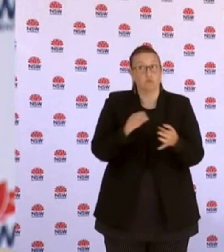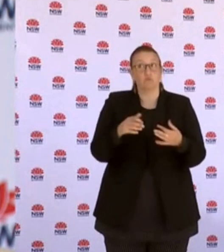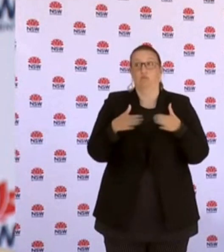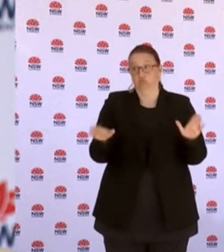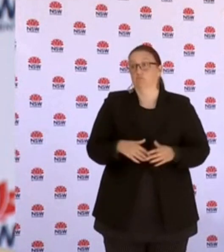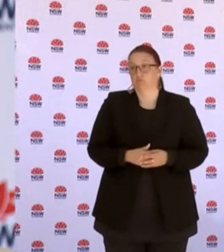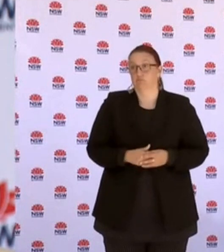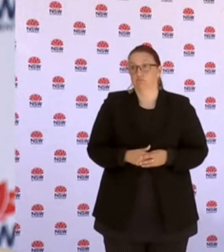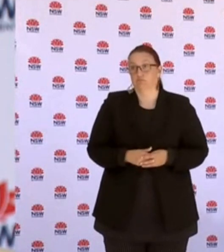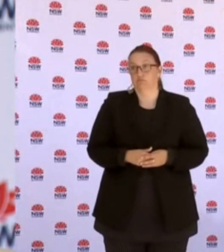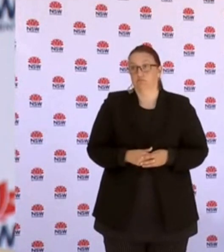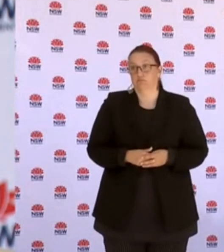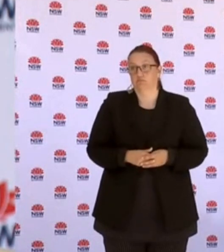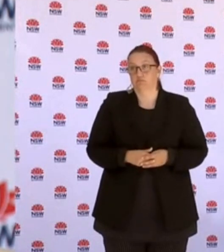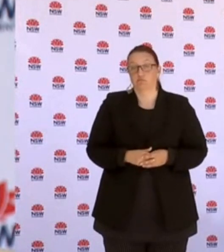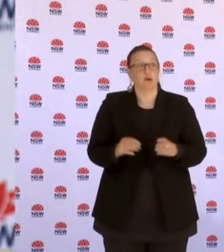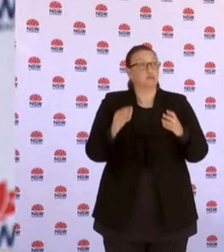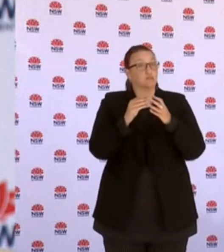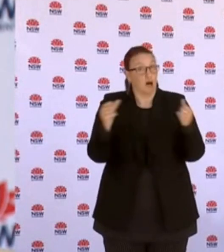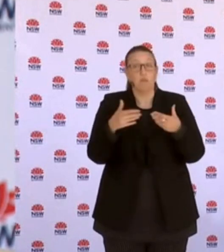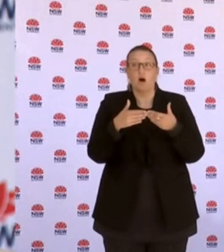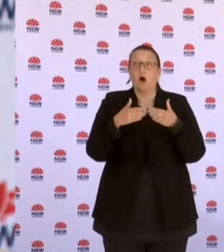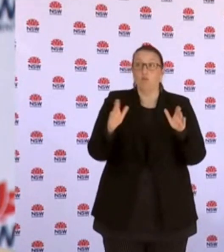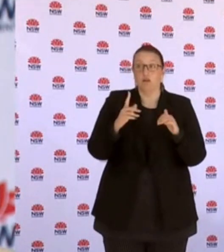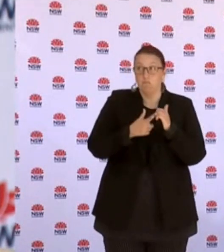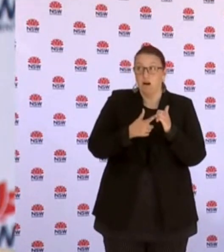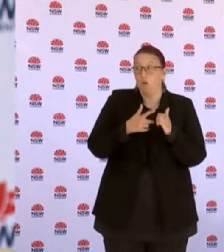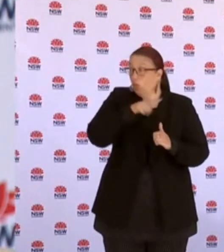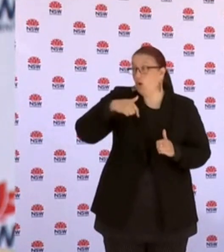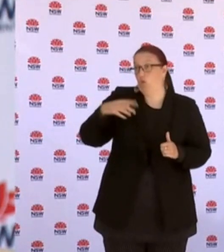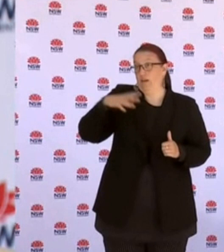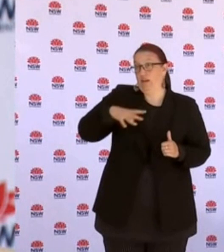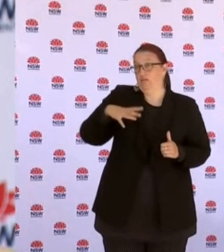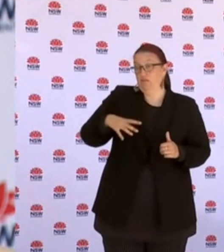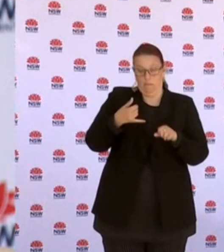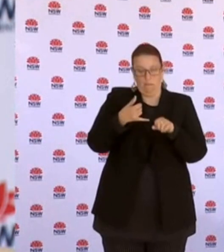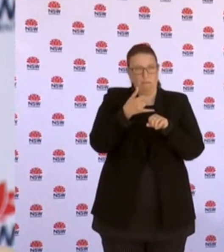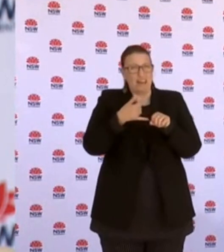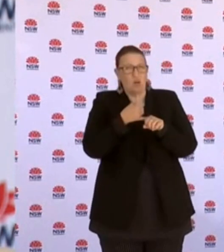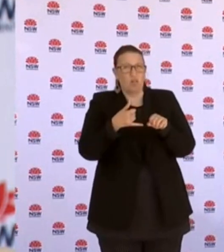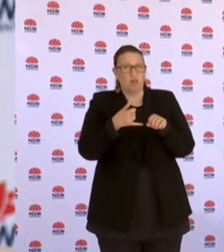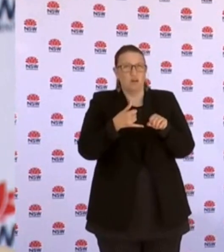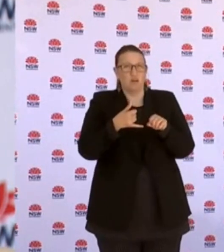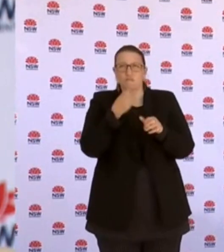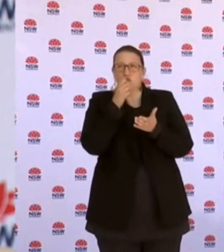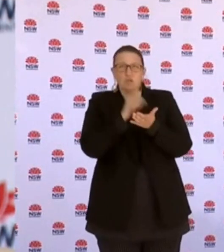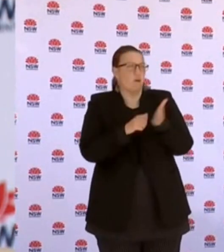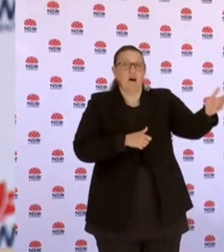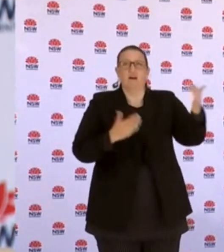those shops that are still open which all of us rely on, pharmacists, supermarkets. Well, there may